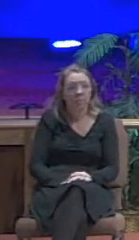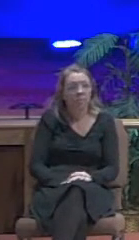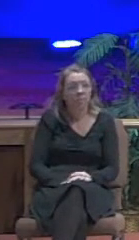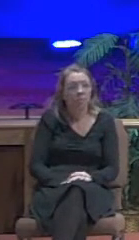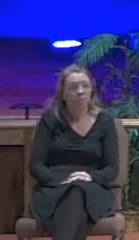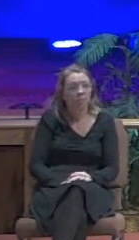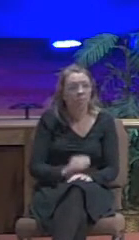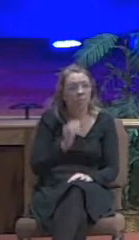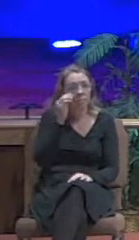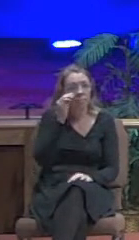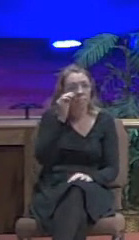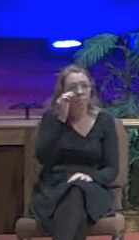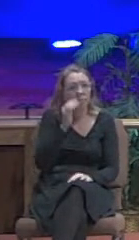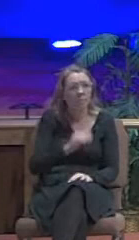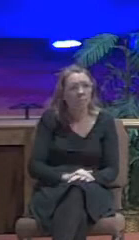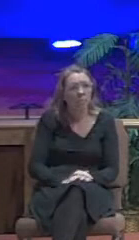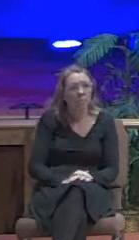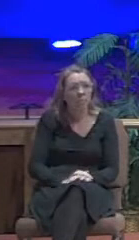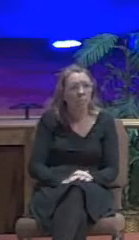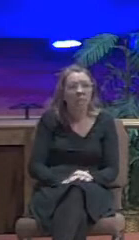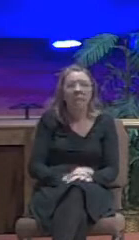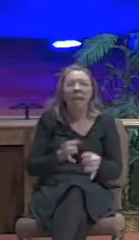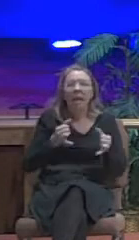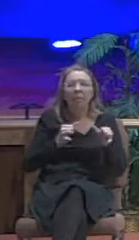And I thank him to this day for that lesson.